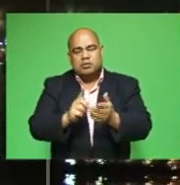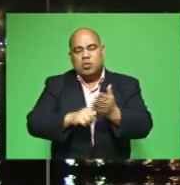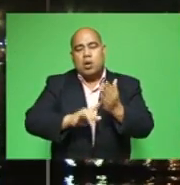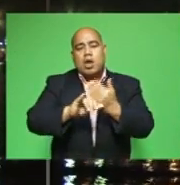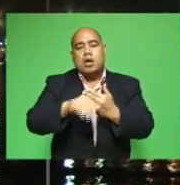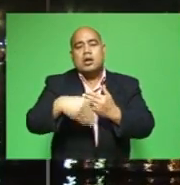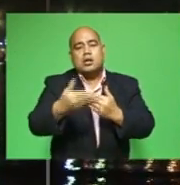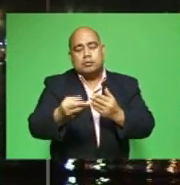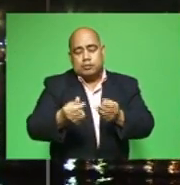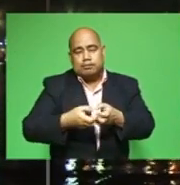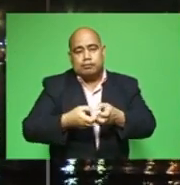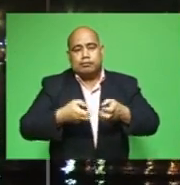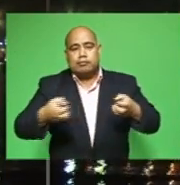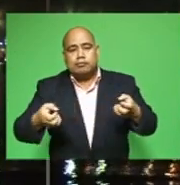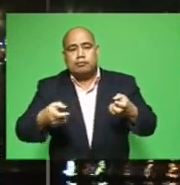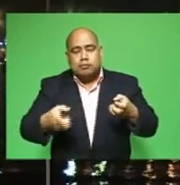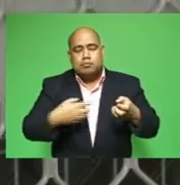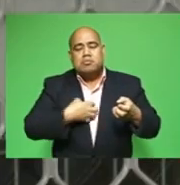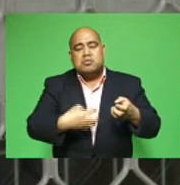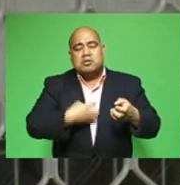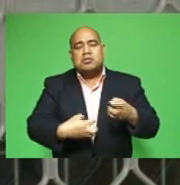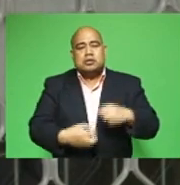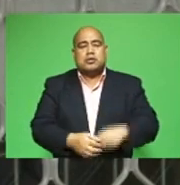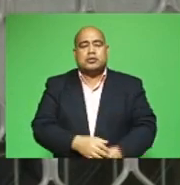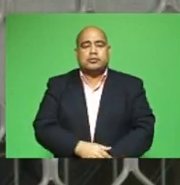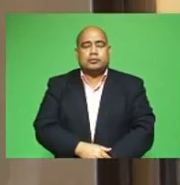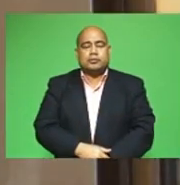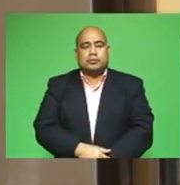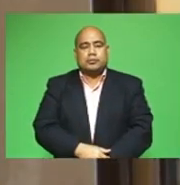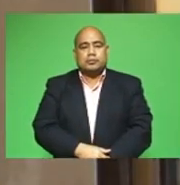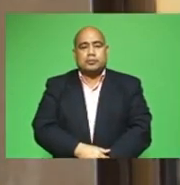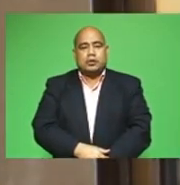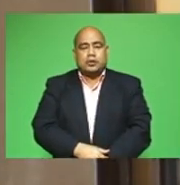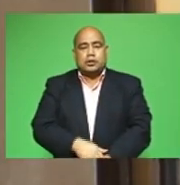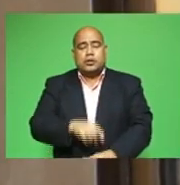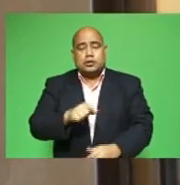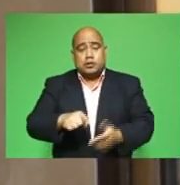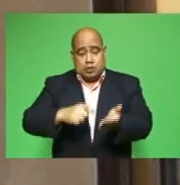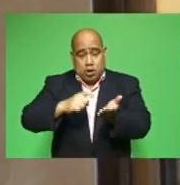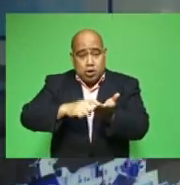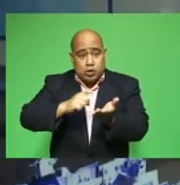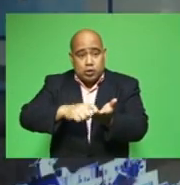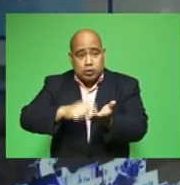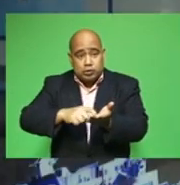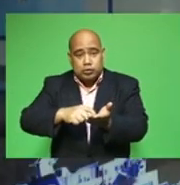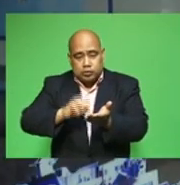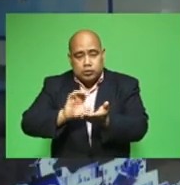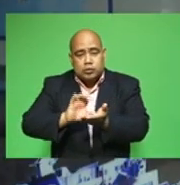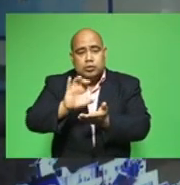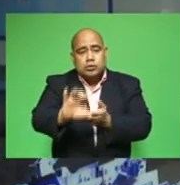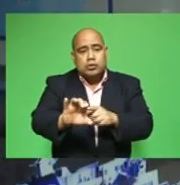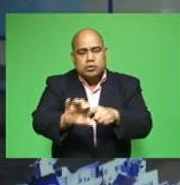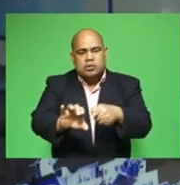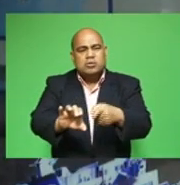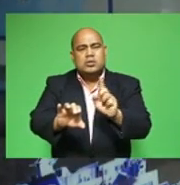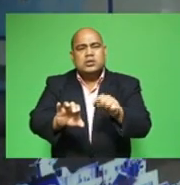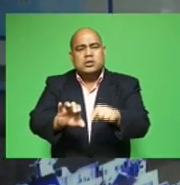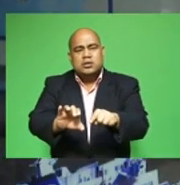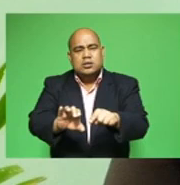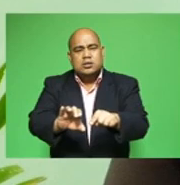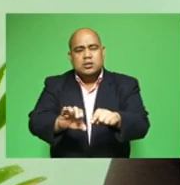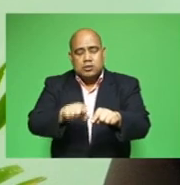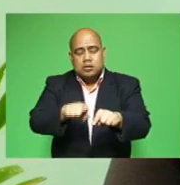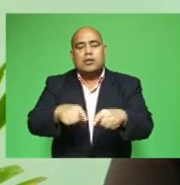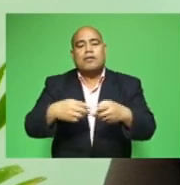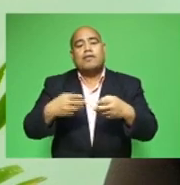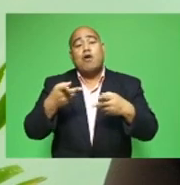high. Edwin Nund reports. The loan facility is direct assistance designed to cushion the blow of COVID-19.